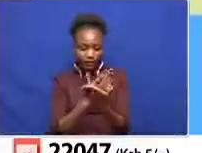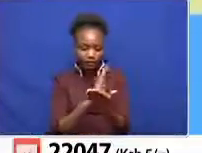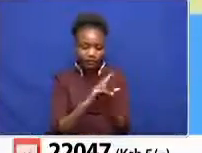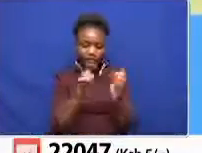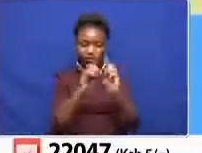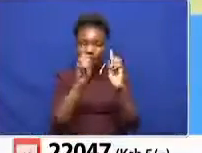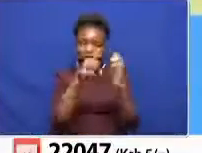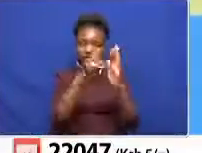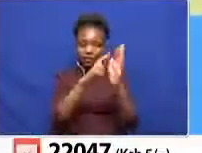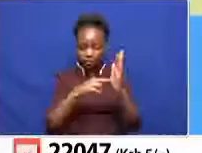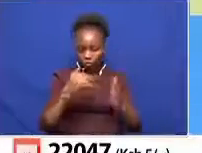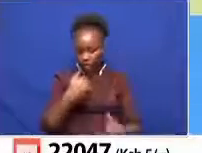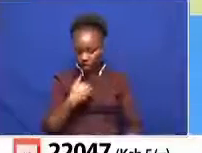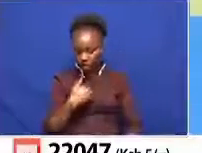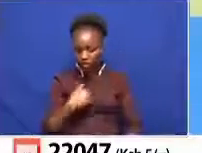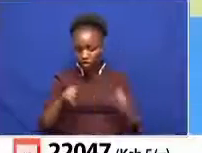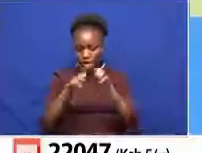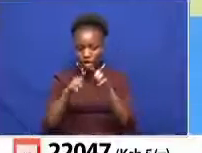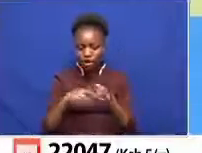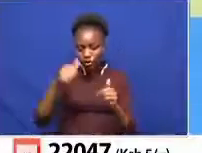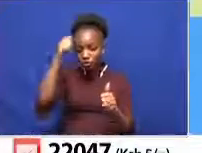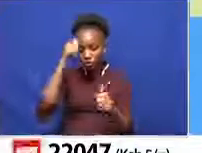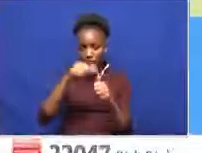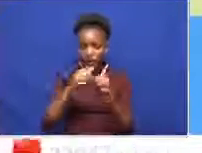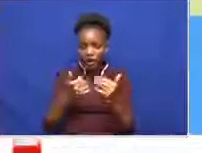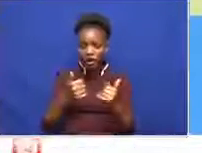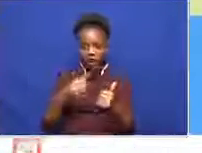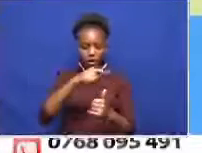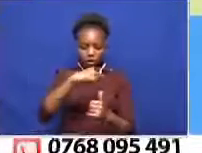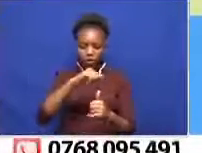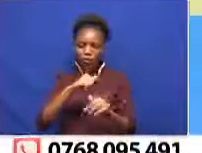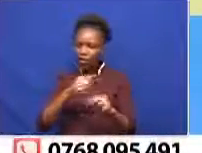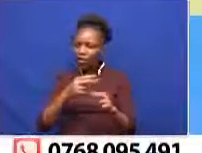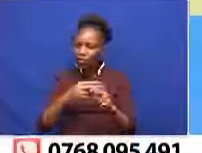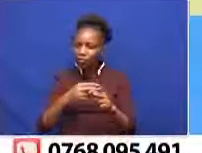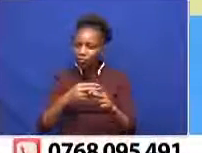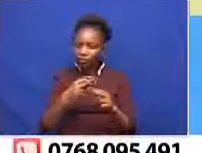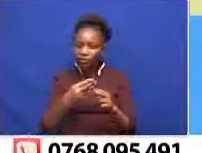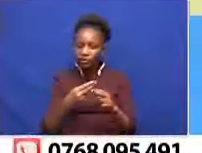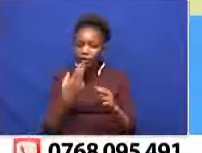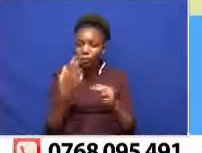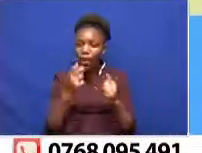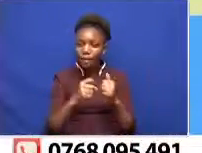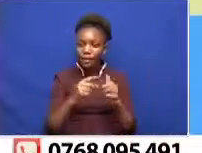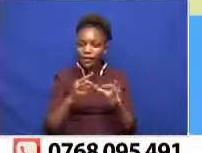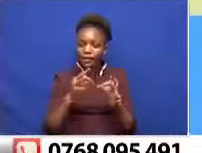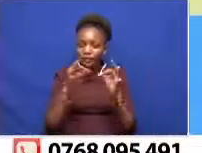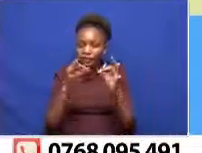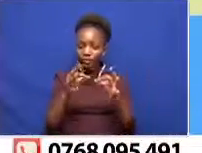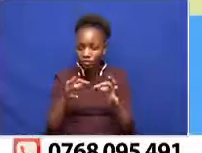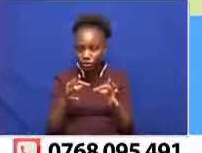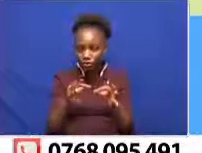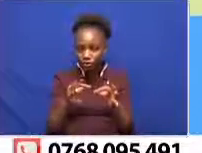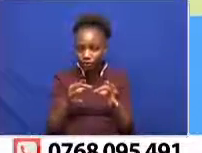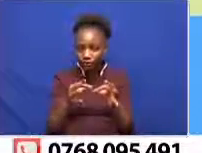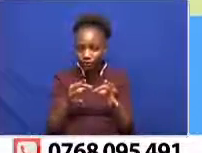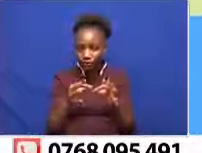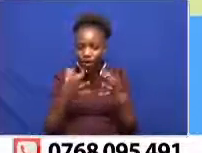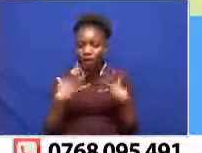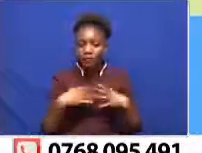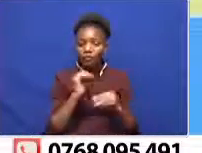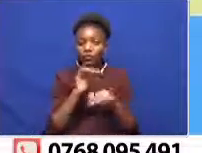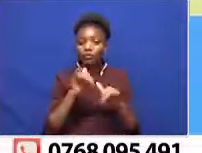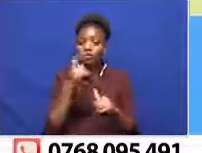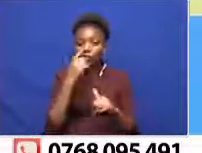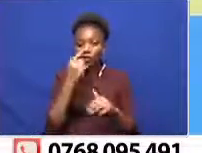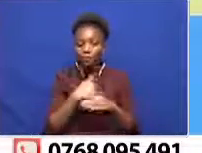that are in place. Remember that we are now approaching almost the 1 month extension of the curfew, so we expect